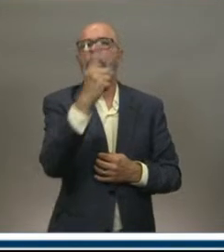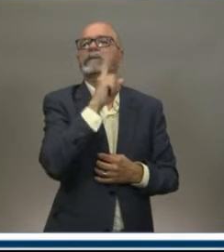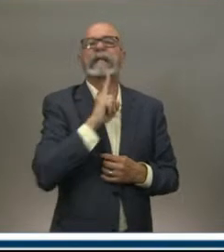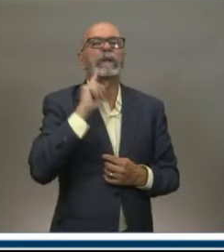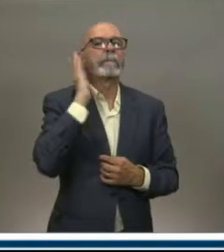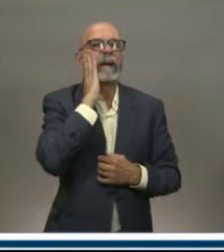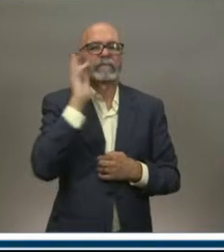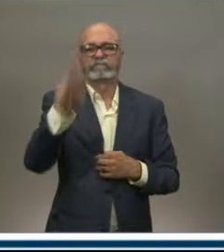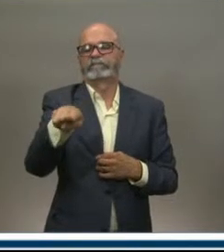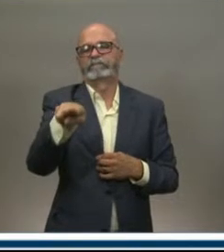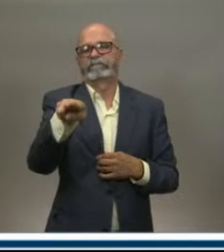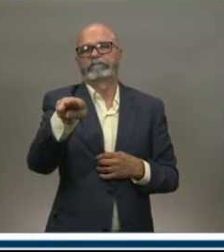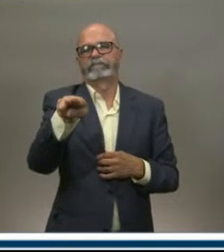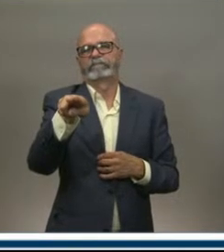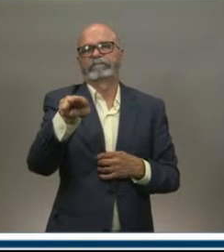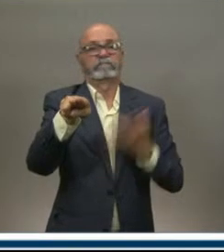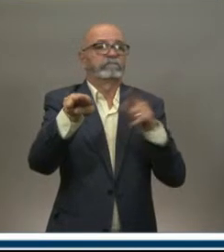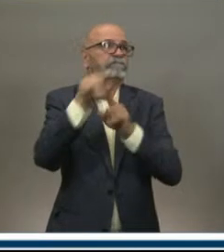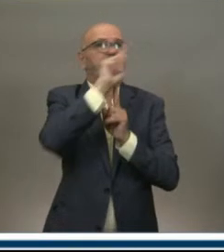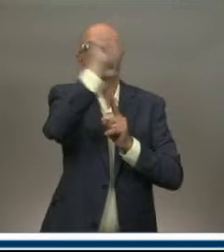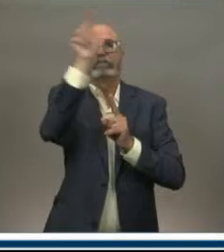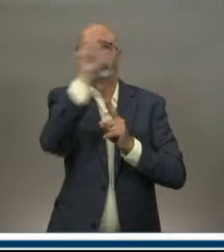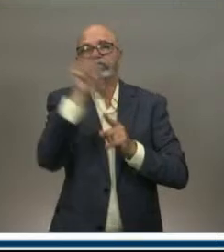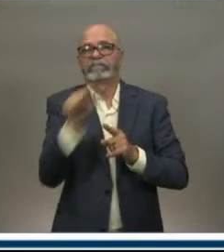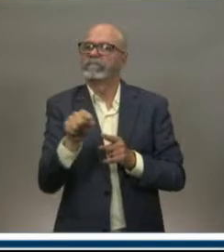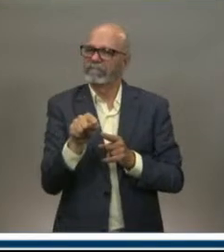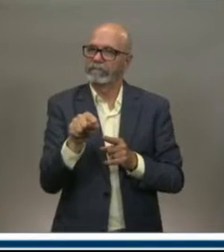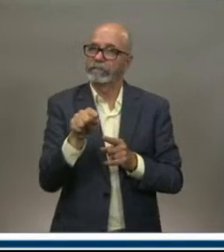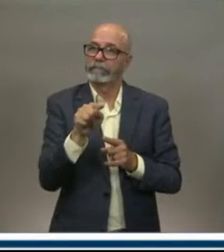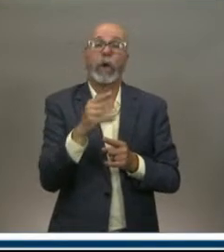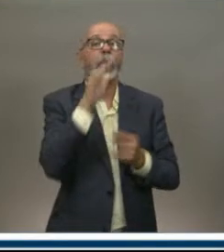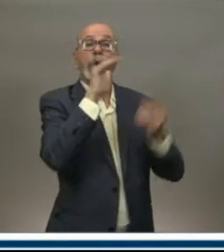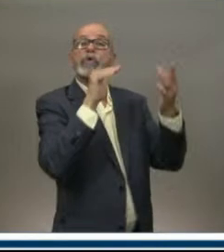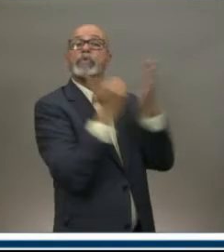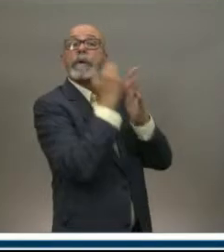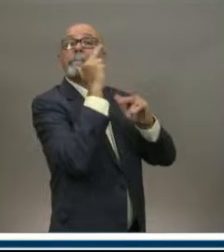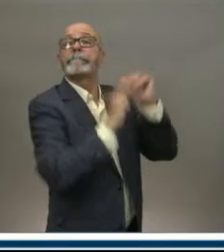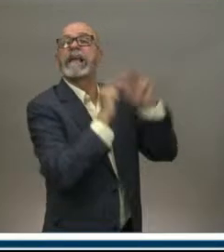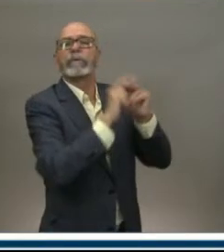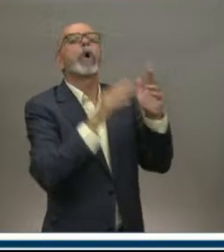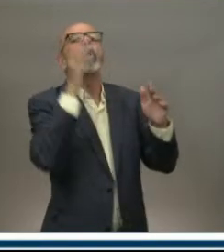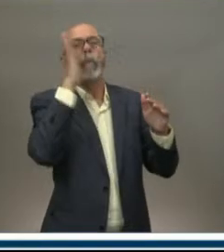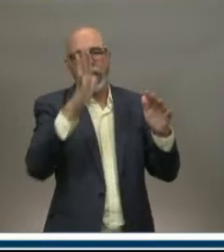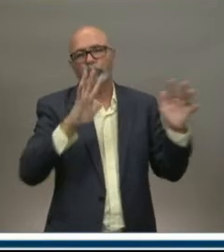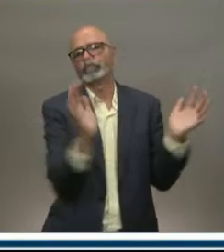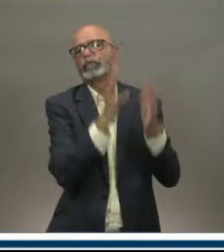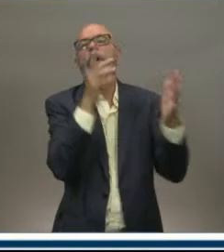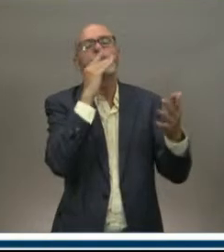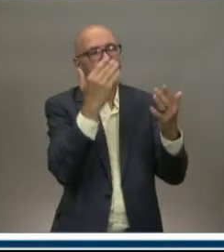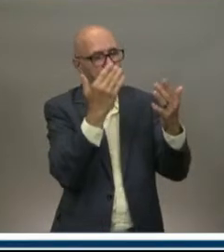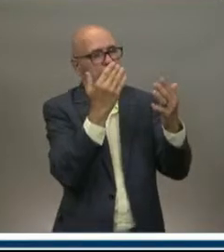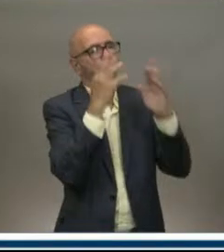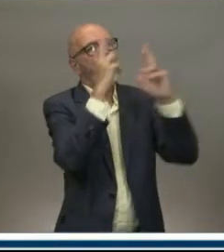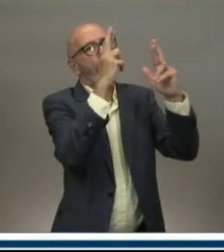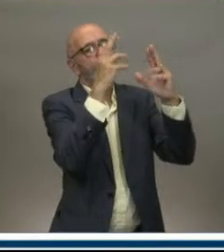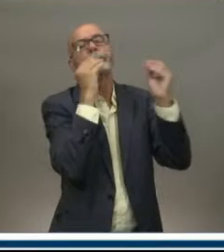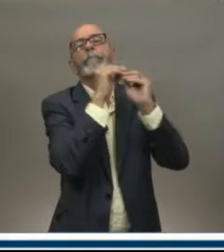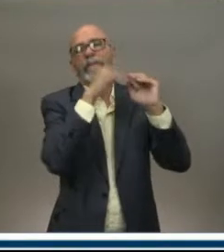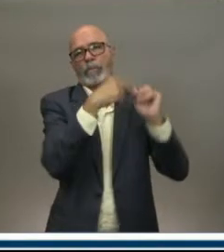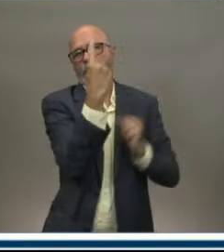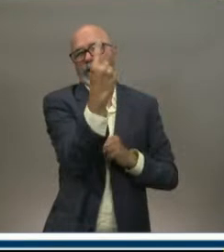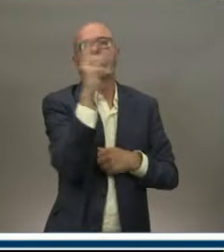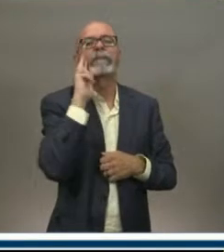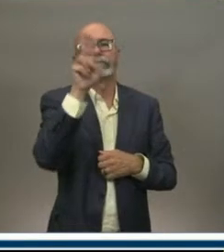sector. And with the new builds that come on stream, they'll be building to a single standard as well. Go ahead, Brian, with your